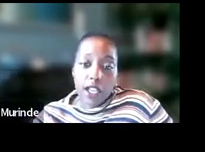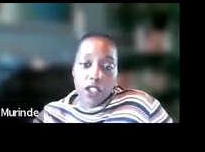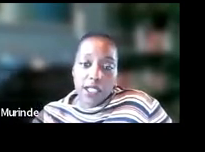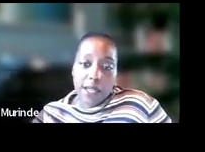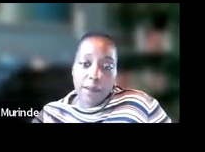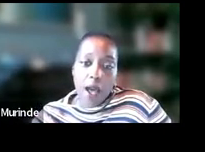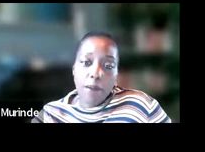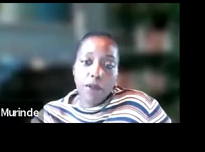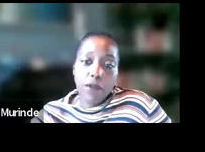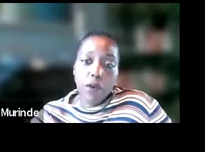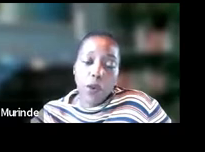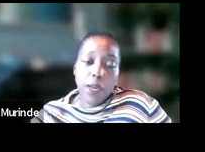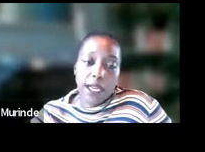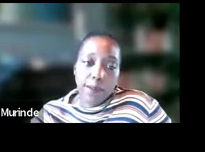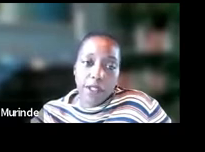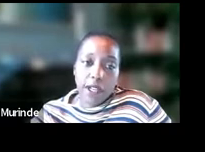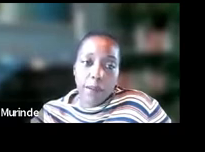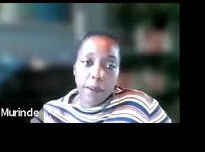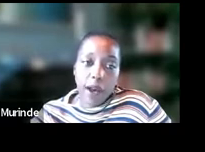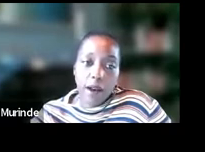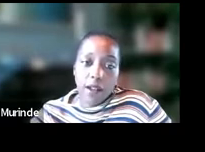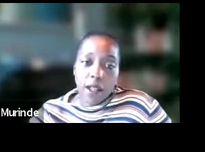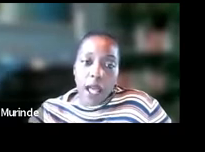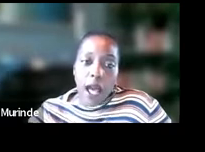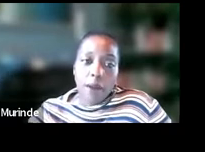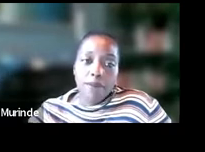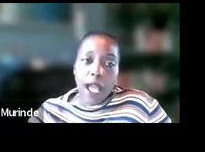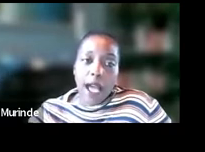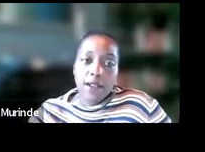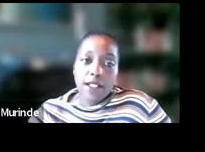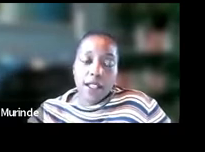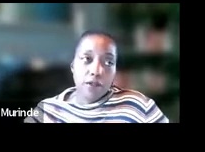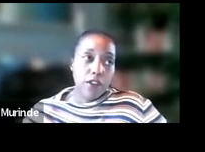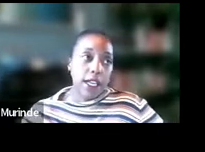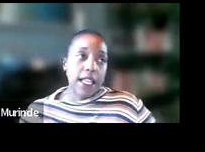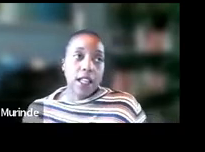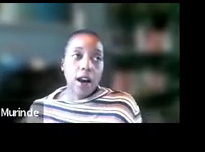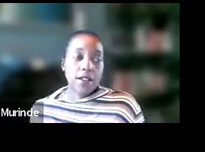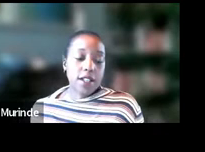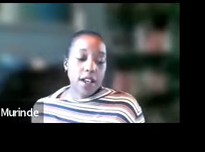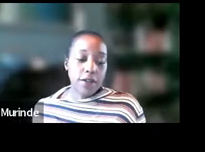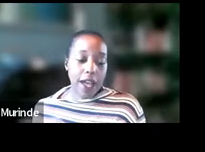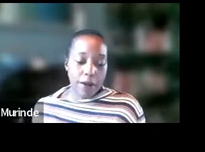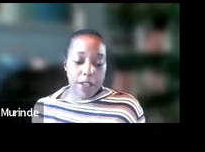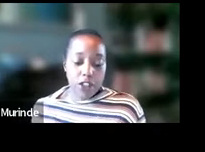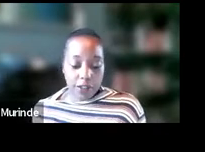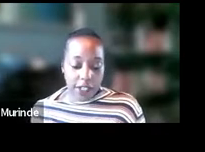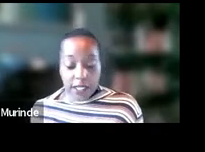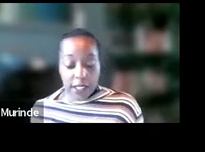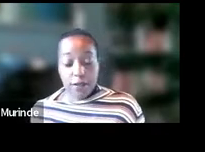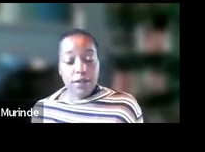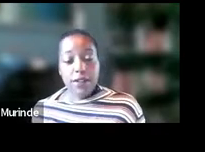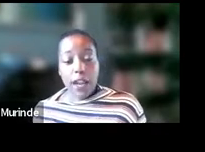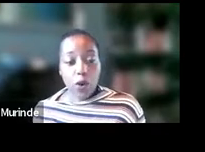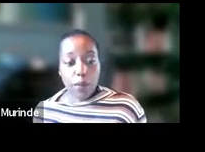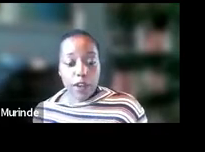regeneration agency for the Queen Elizabeth Olympic Park. And really at the heart of our mission as